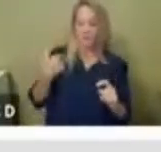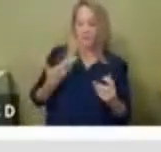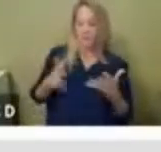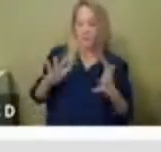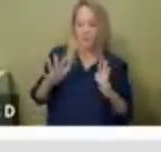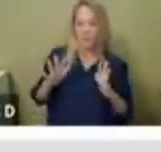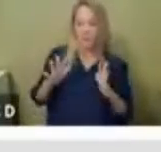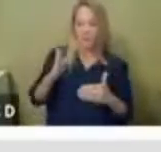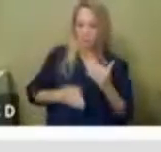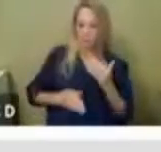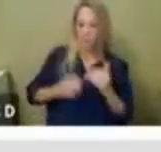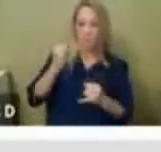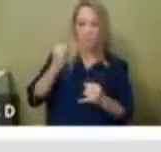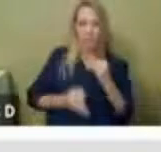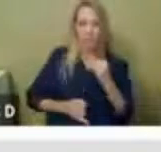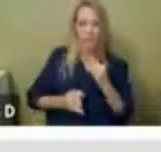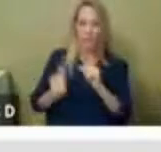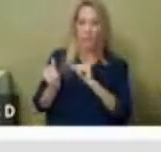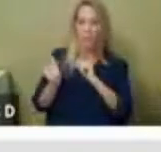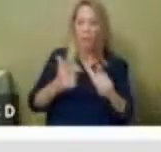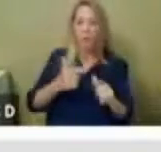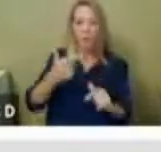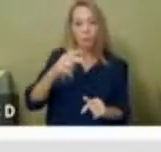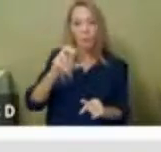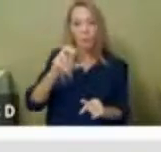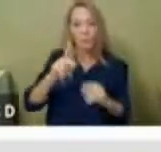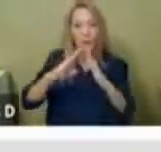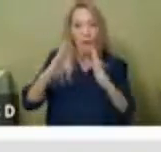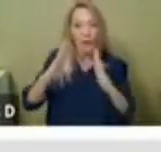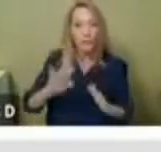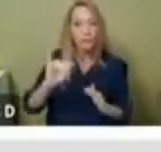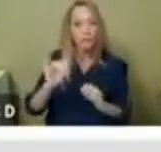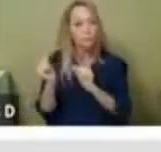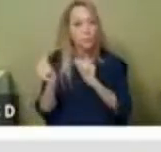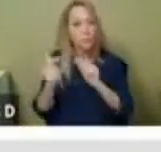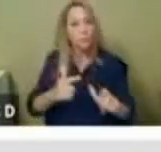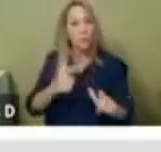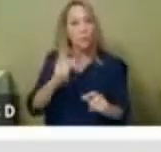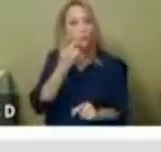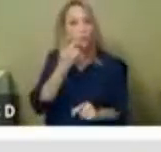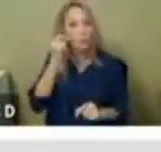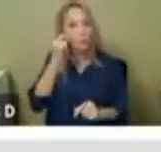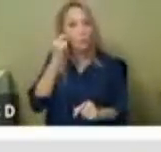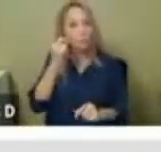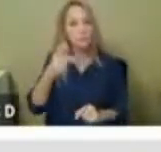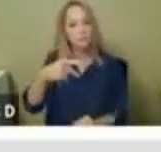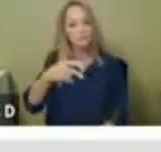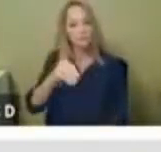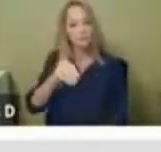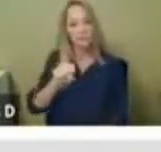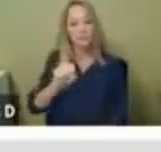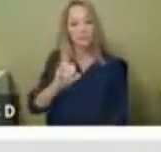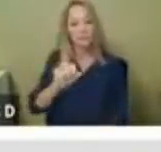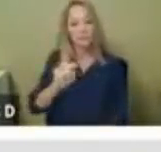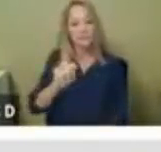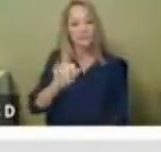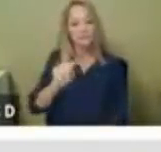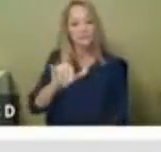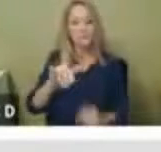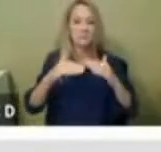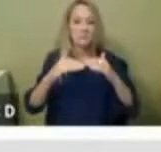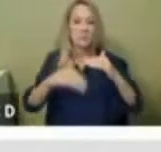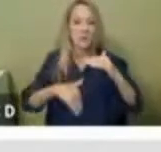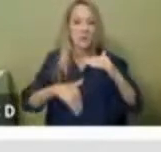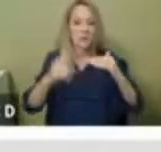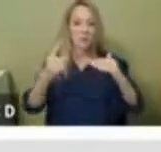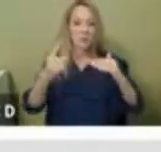now and all the dorms, and the positivity rate maintains at about less than 1%. So